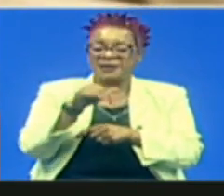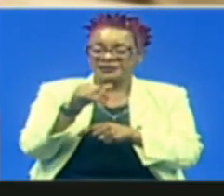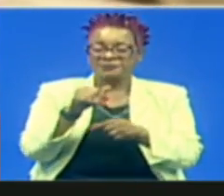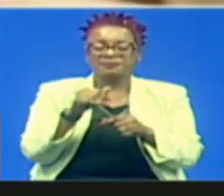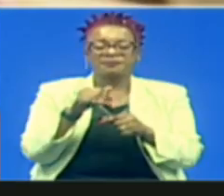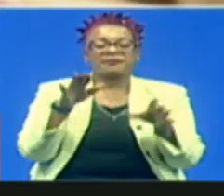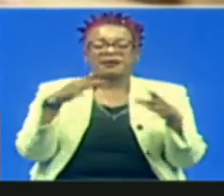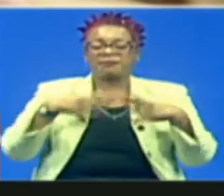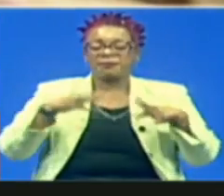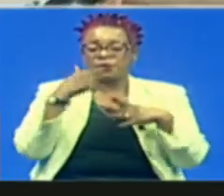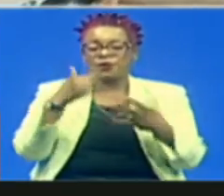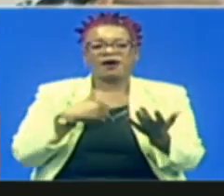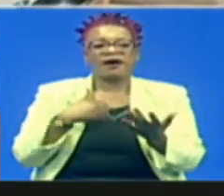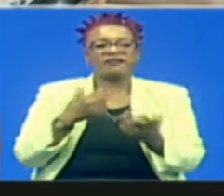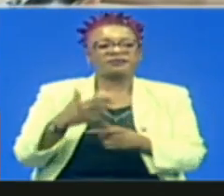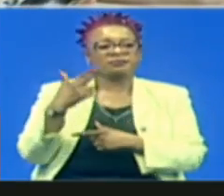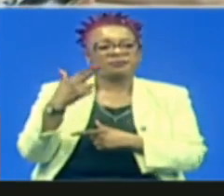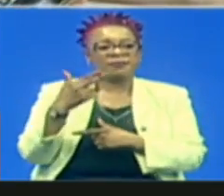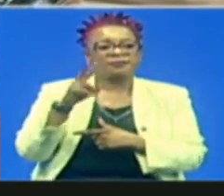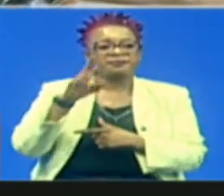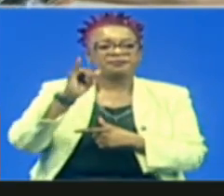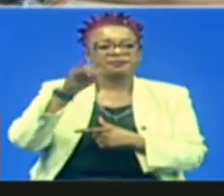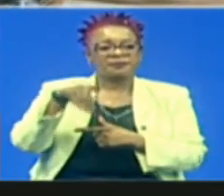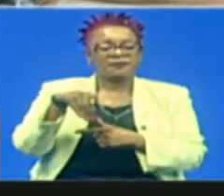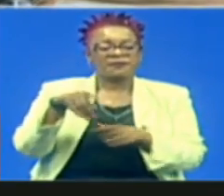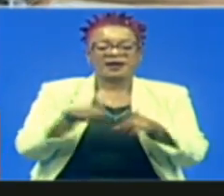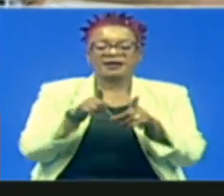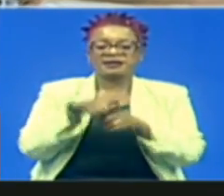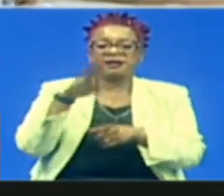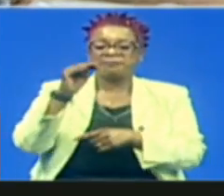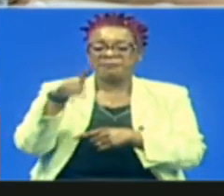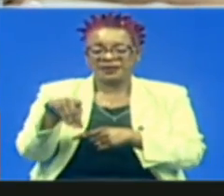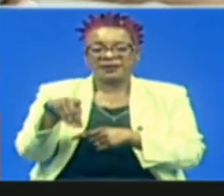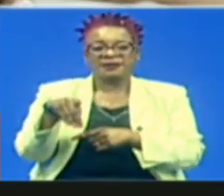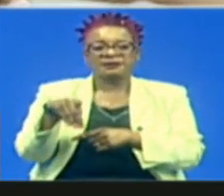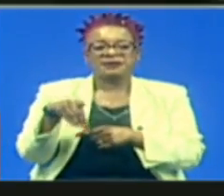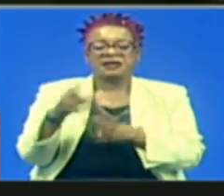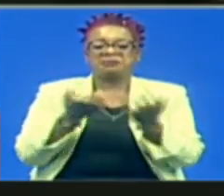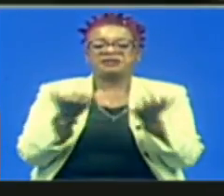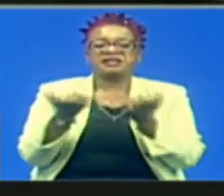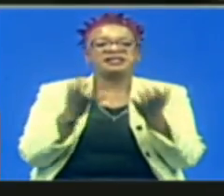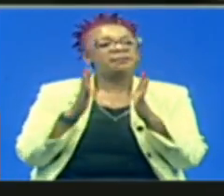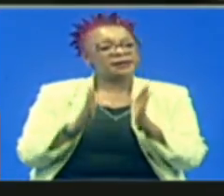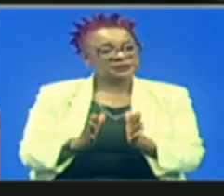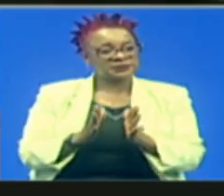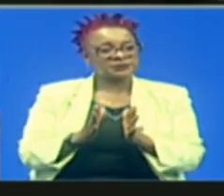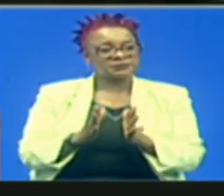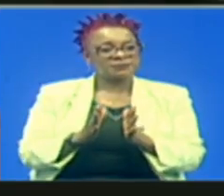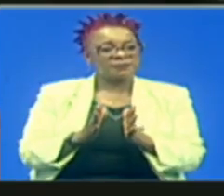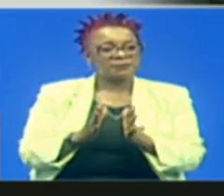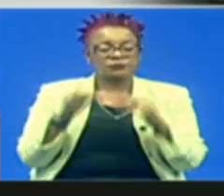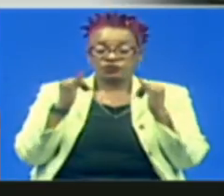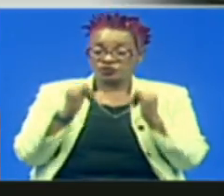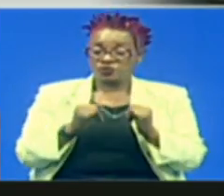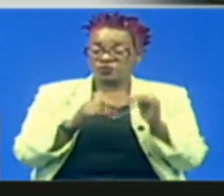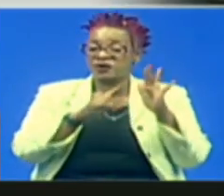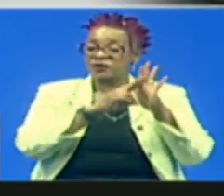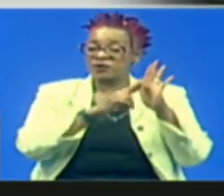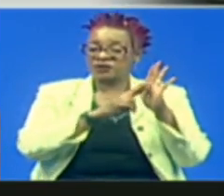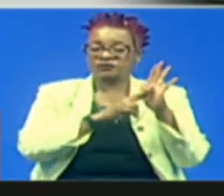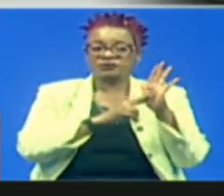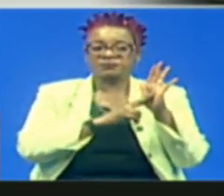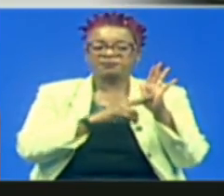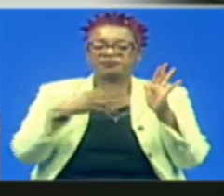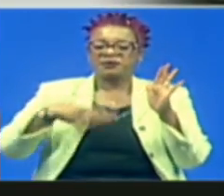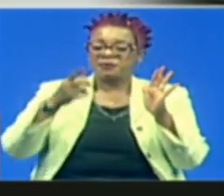gun-wielding VIPs, such as members of parliament and businessmen. According to the new regulations, civilians